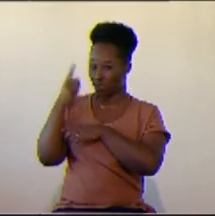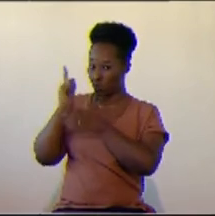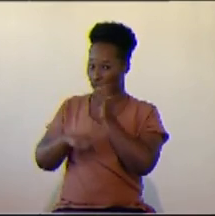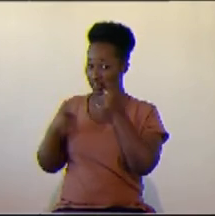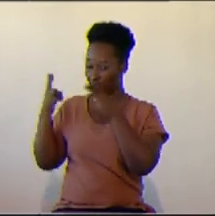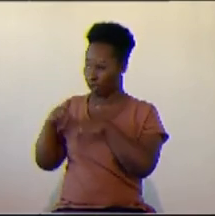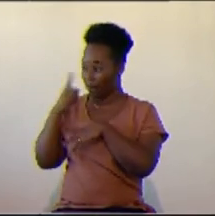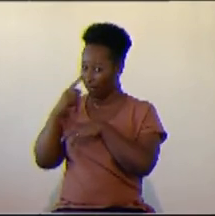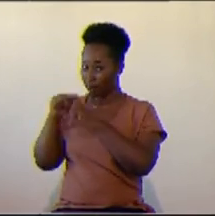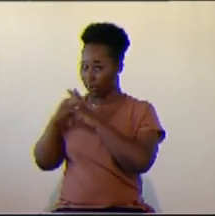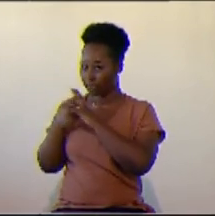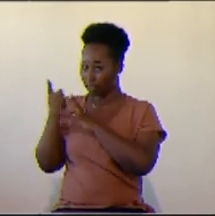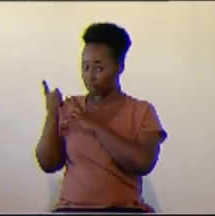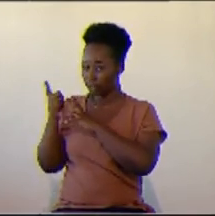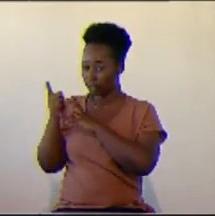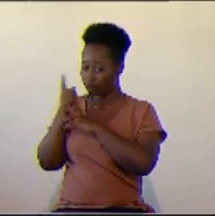happening. Do you see what is happening?